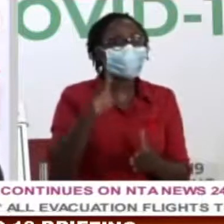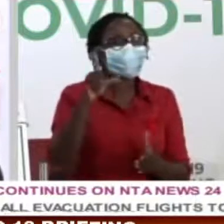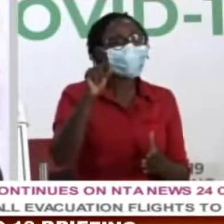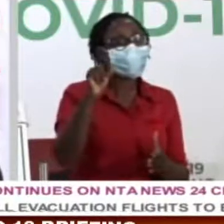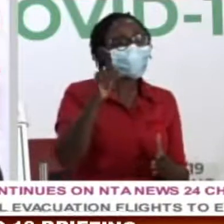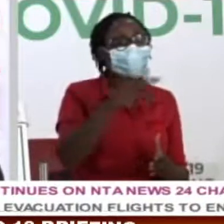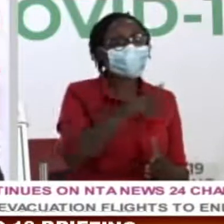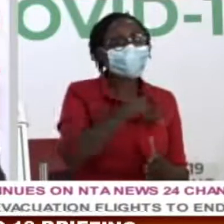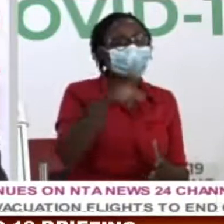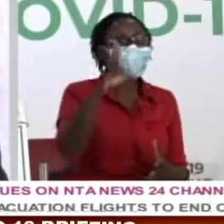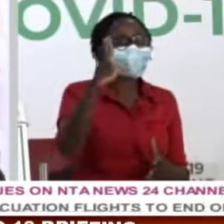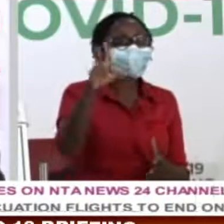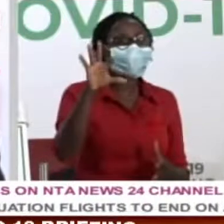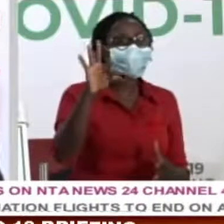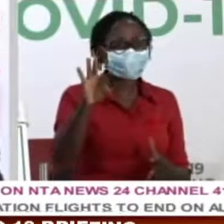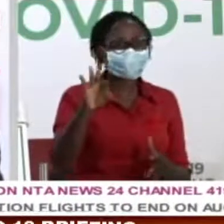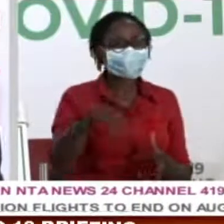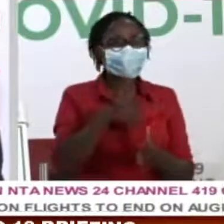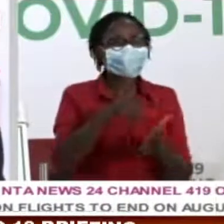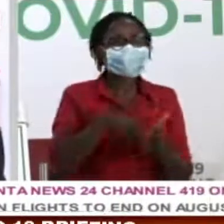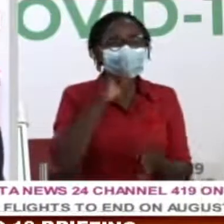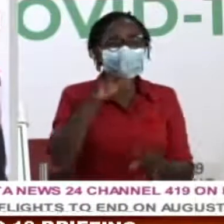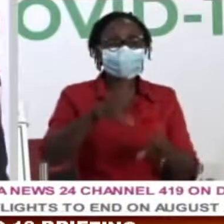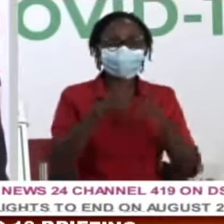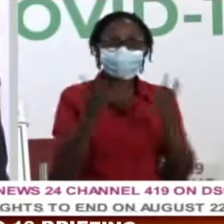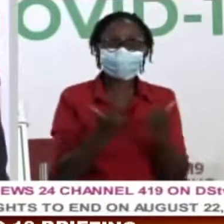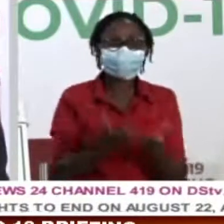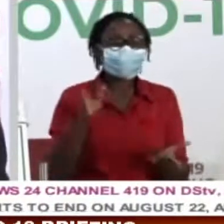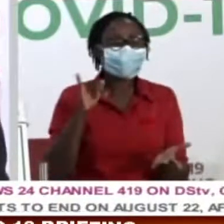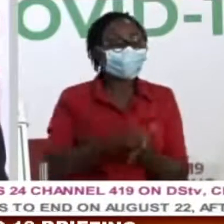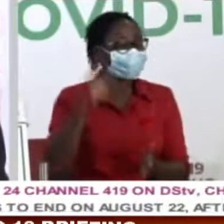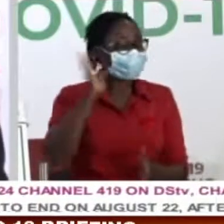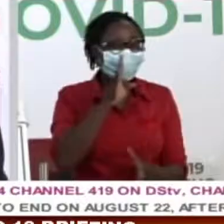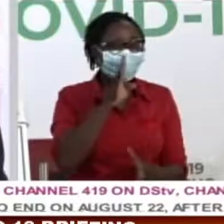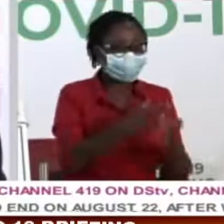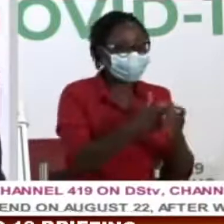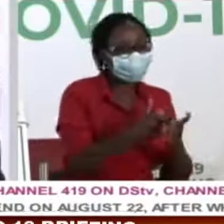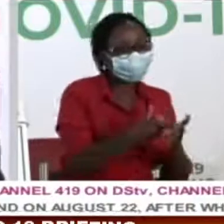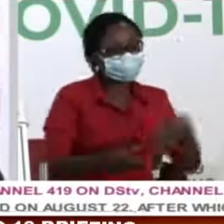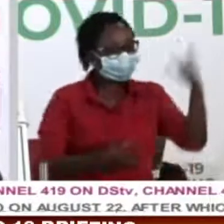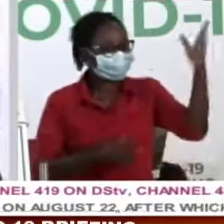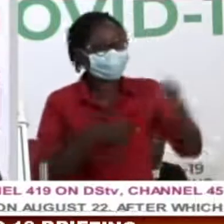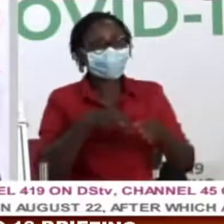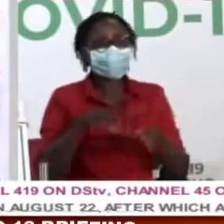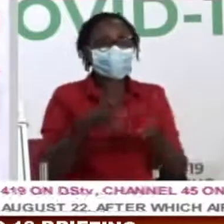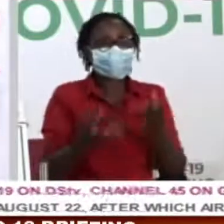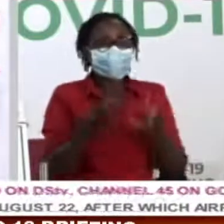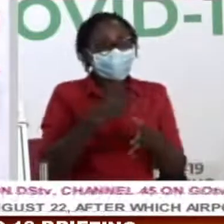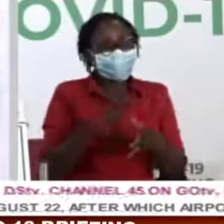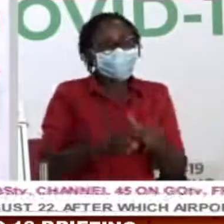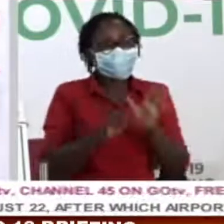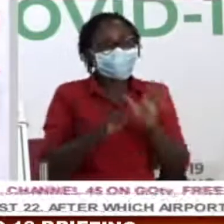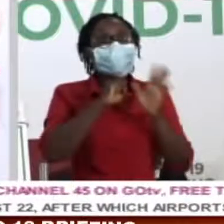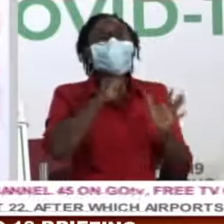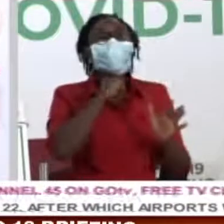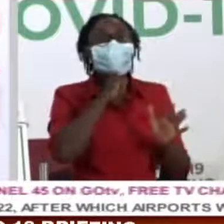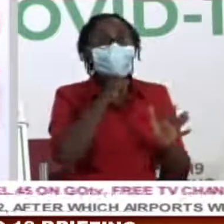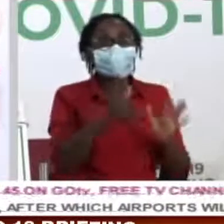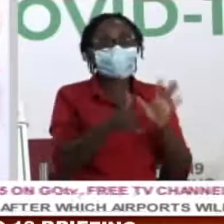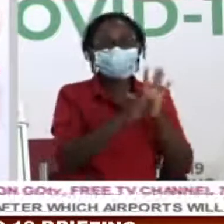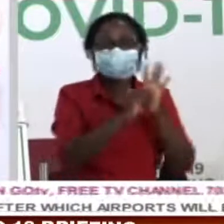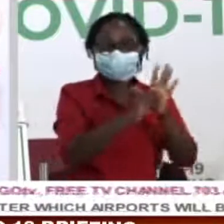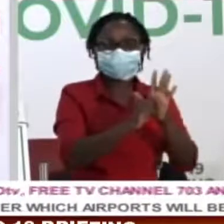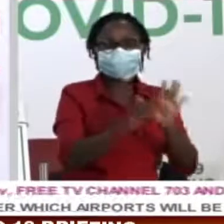39. And these are the very group that will be running around either asymptomatic or having very mild infections, but